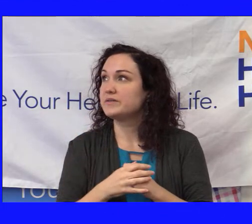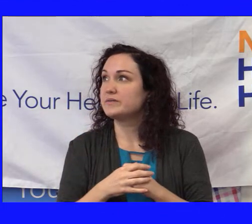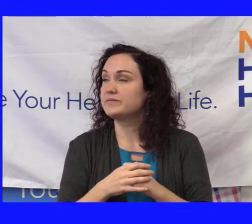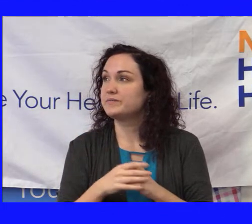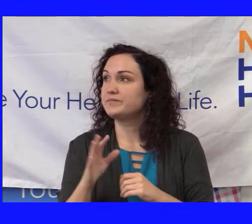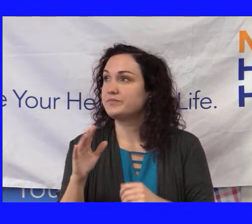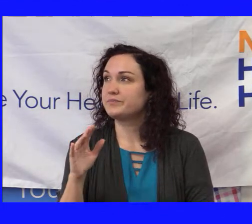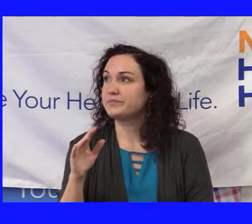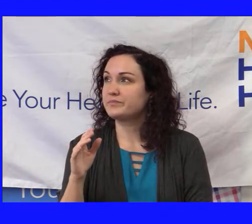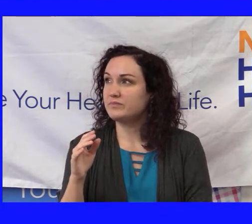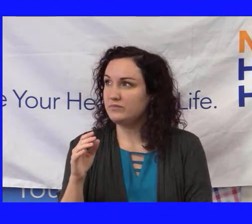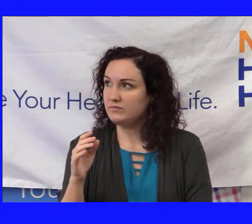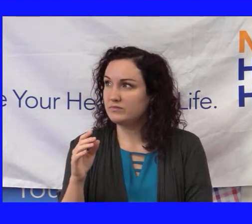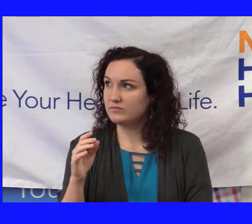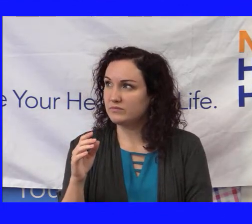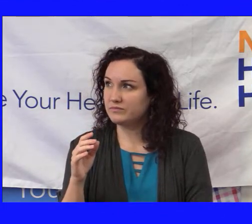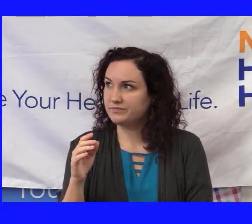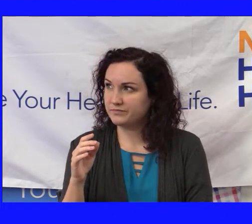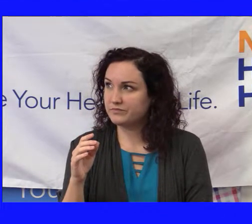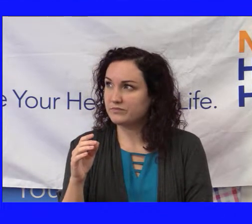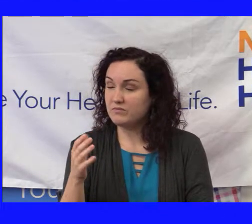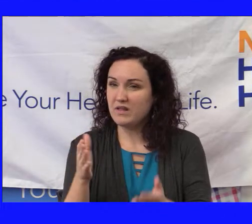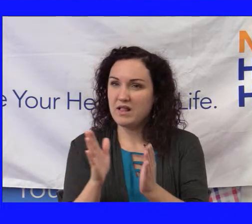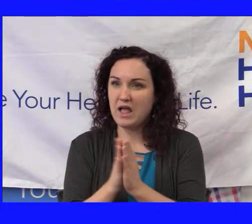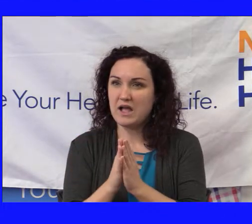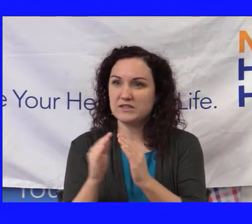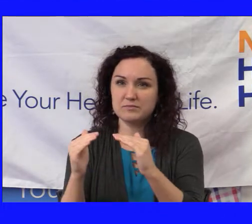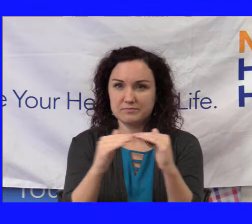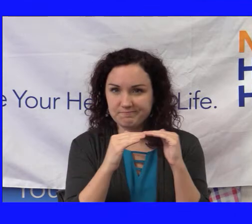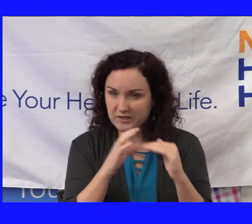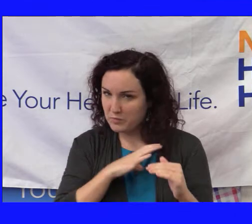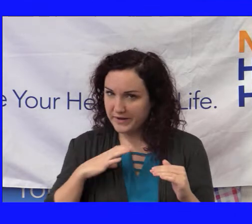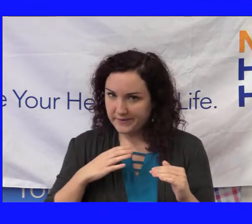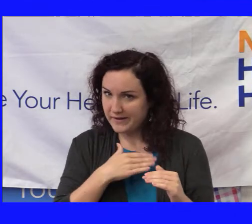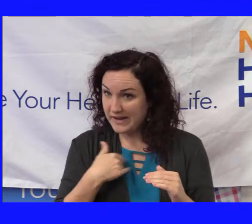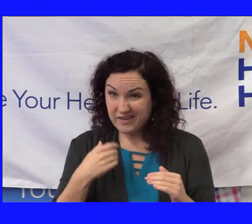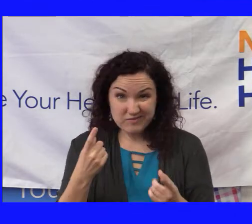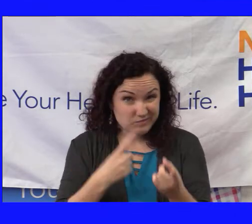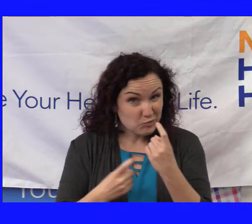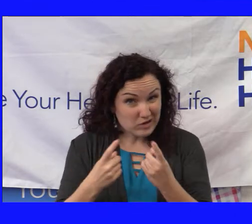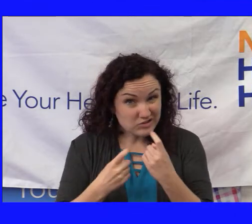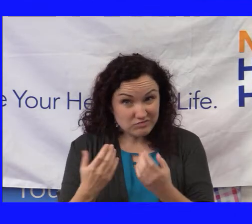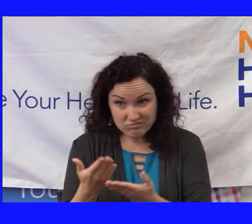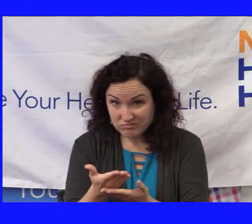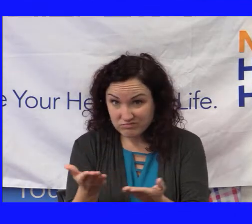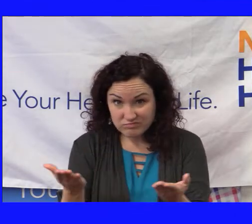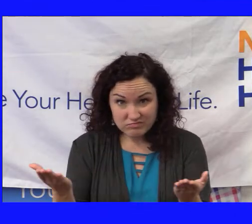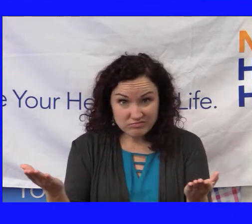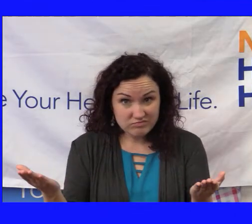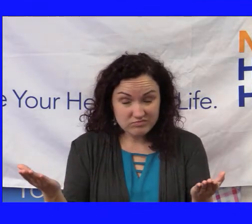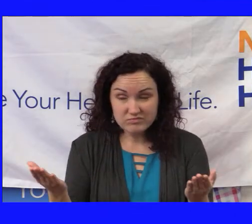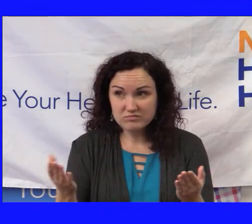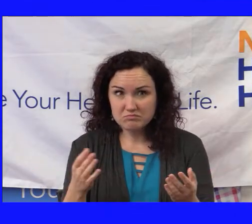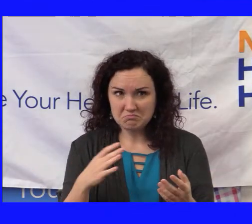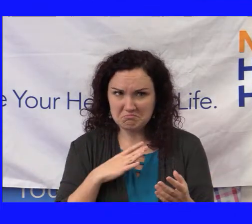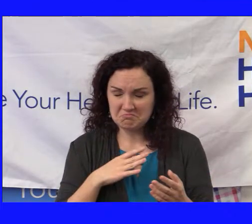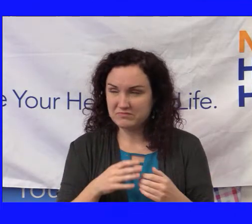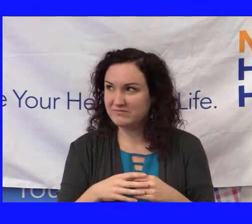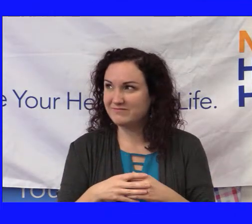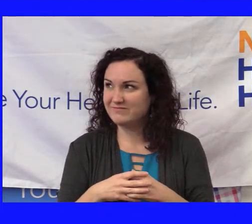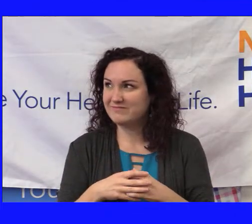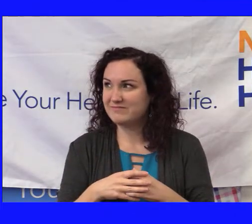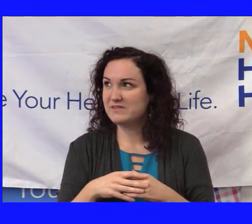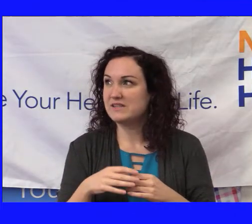ask the fellow committee members if they have any question. Jose? That was